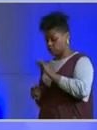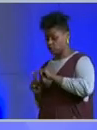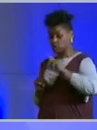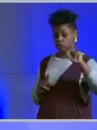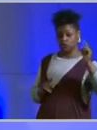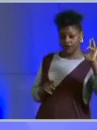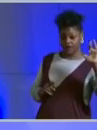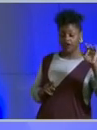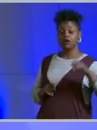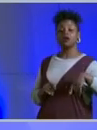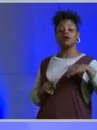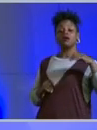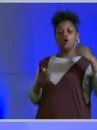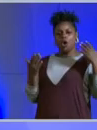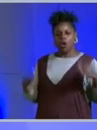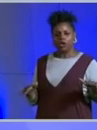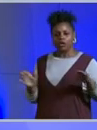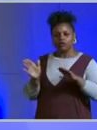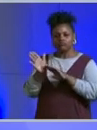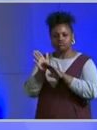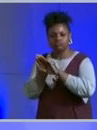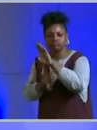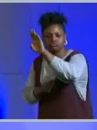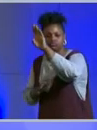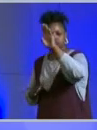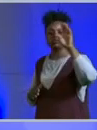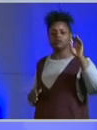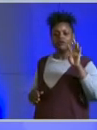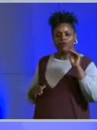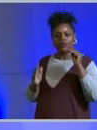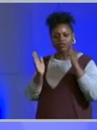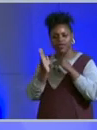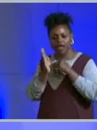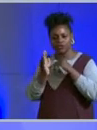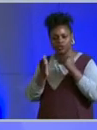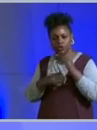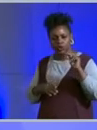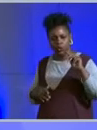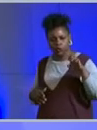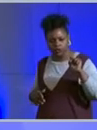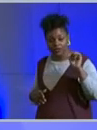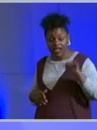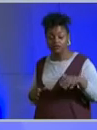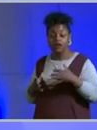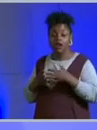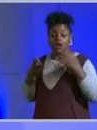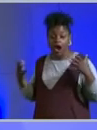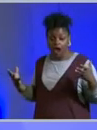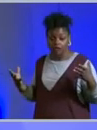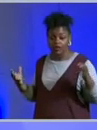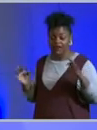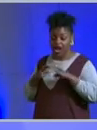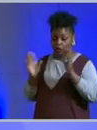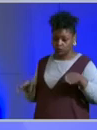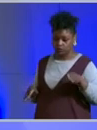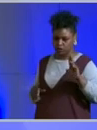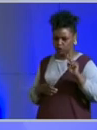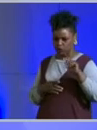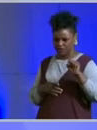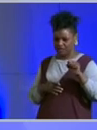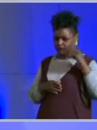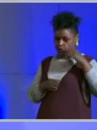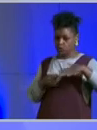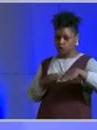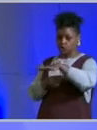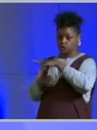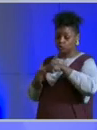240,000 new units of housing. That's a lot of housing for this region to be able to